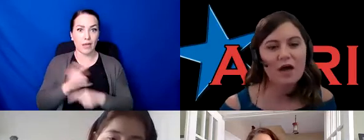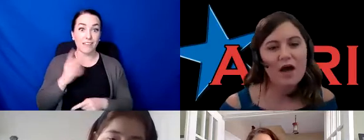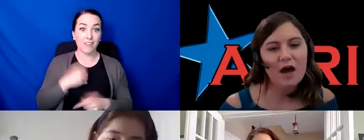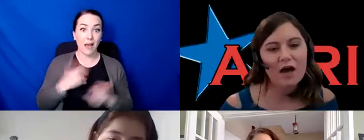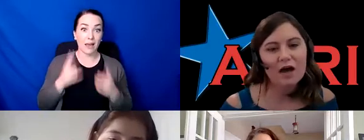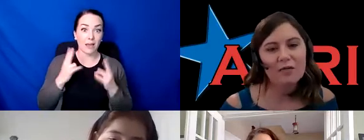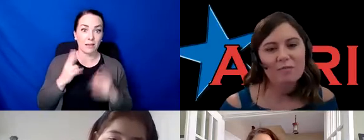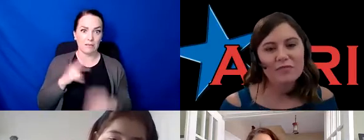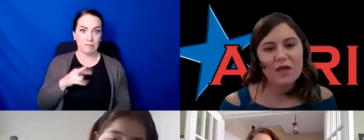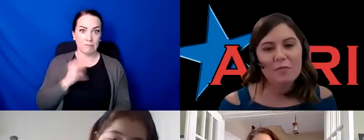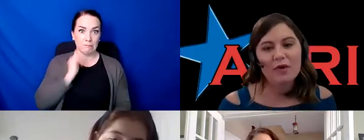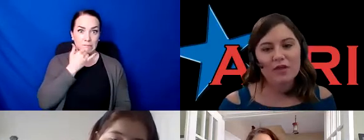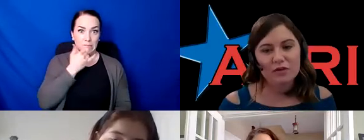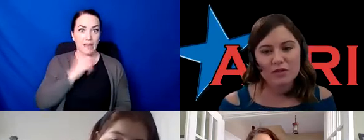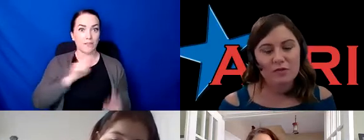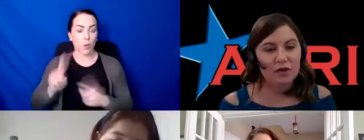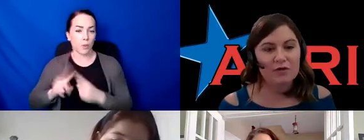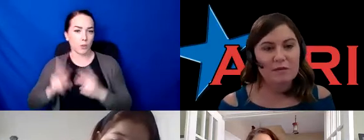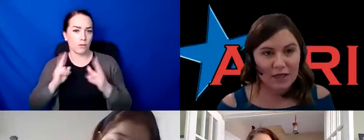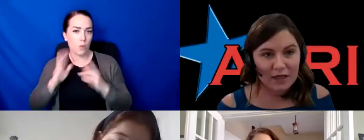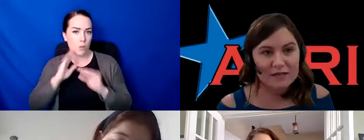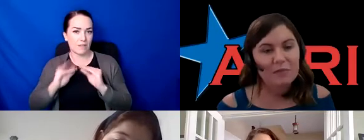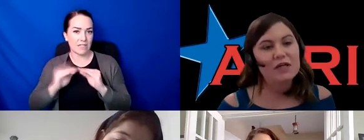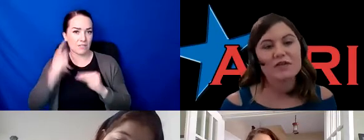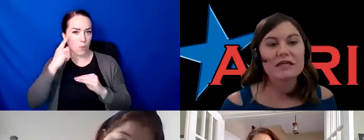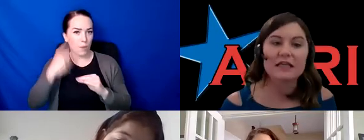to. But usually we go to